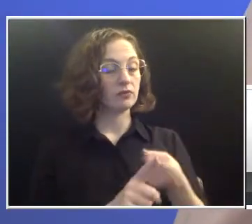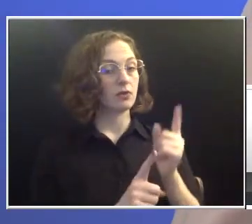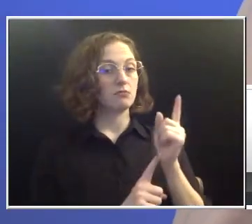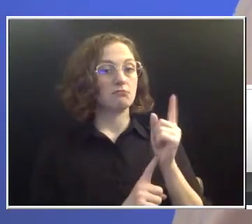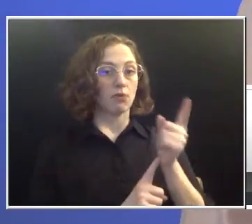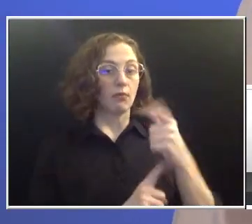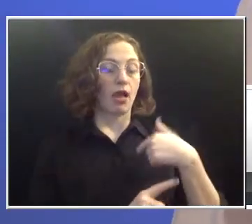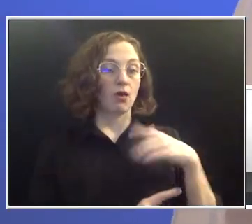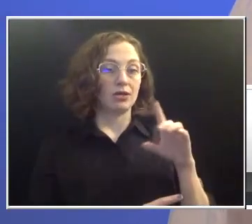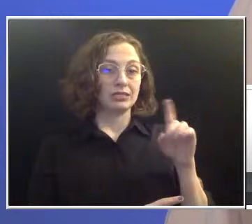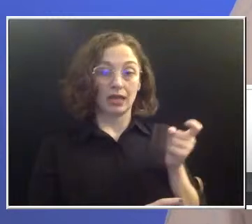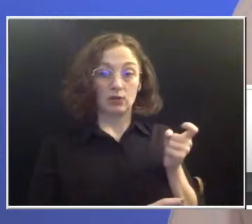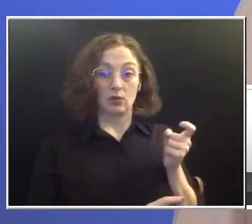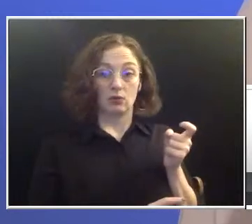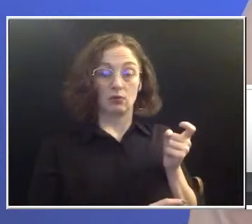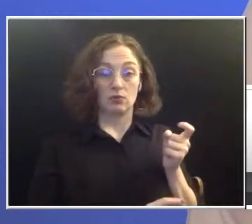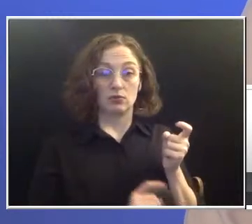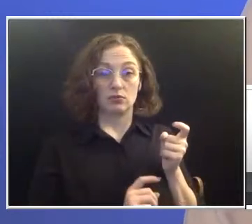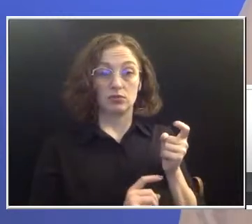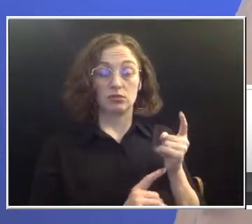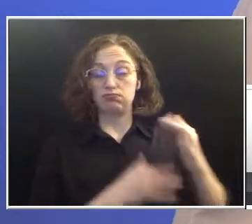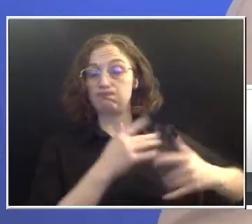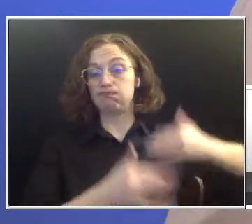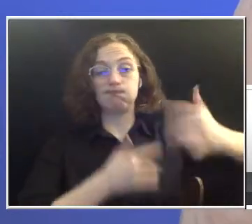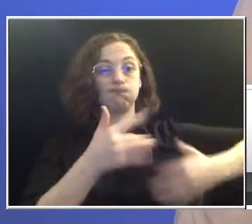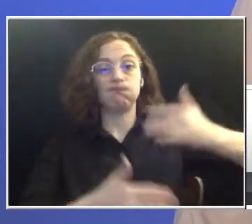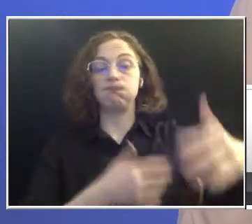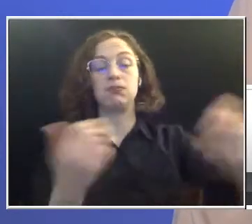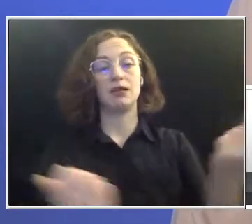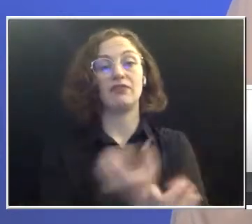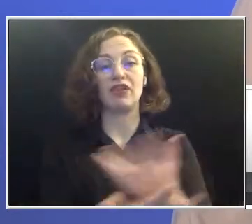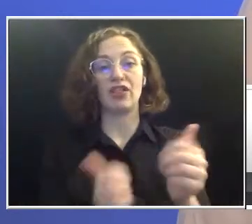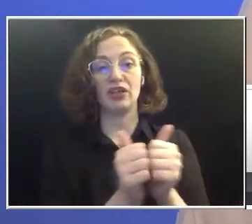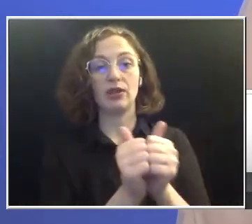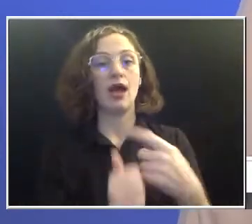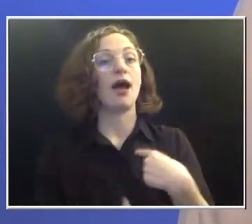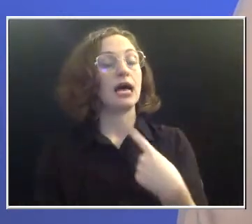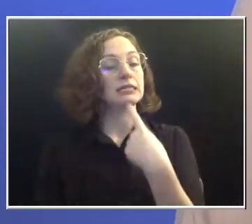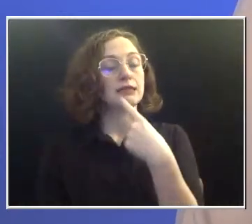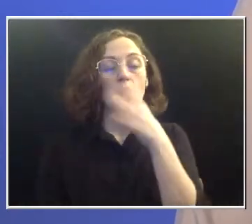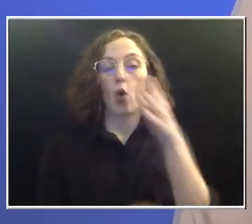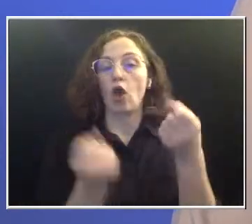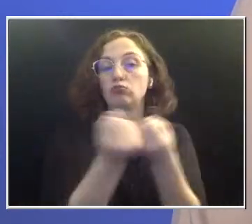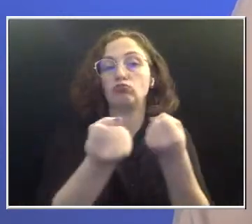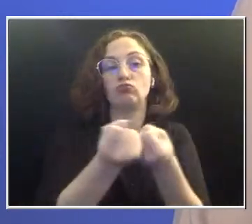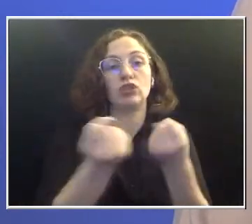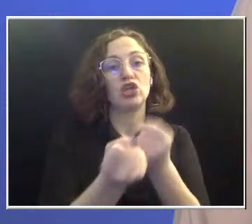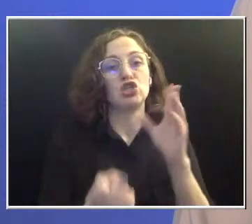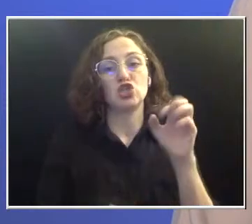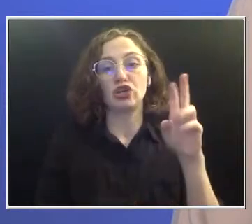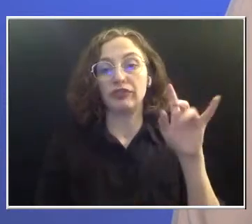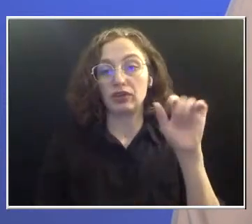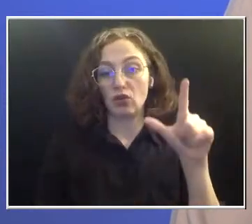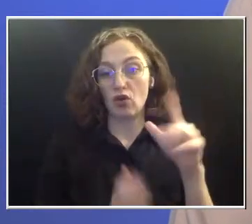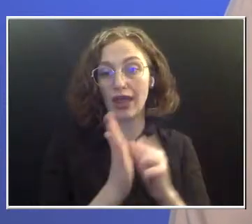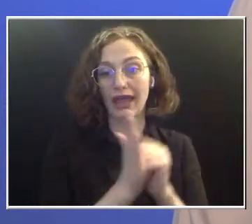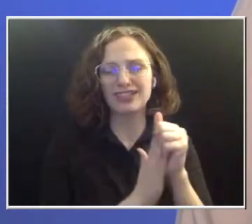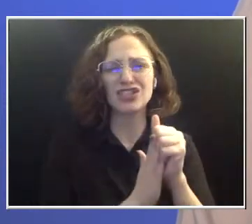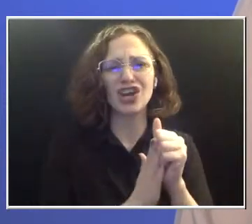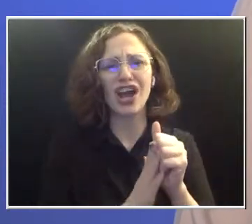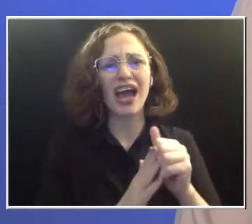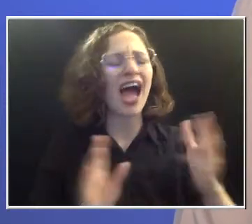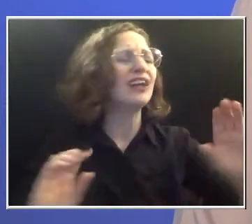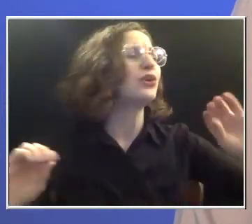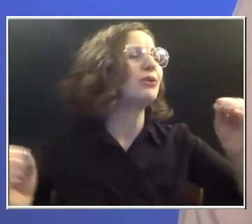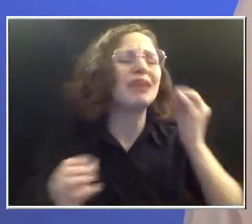everything that we went through together, I said that I would be an advocate for cervical cancer, and basically, don't be embarrassed. You know, whenever she told